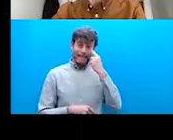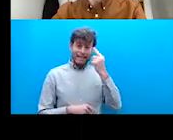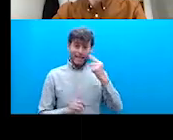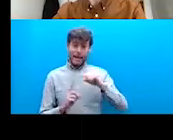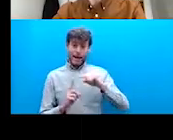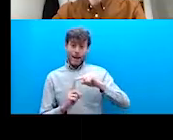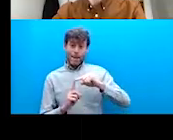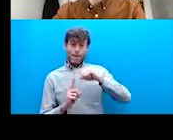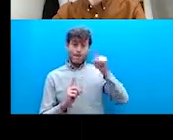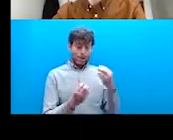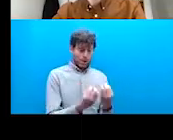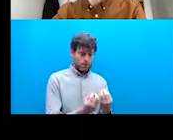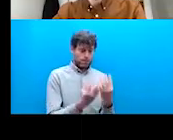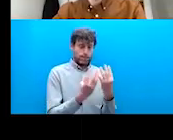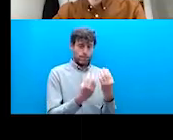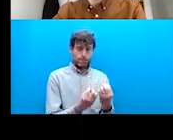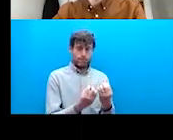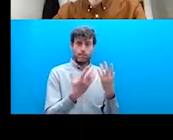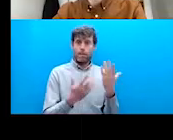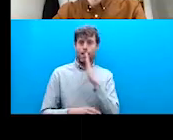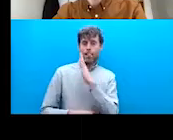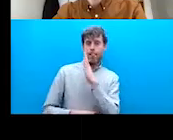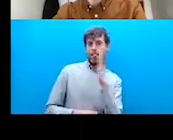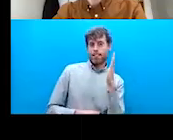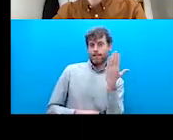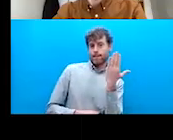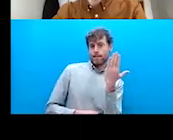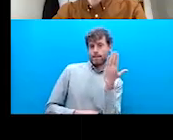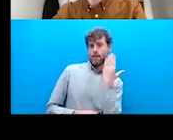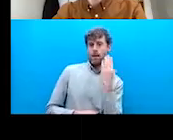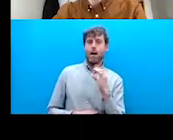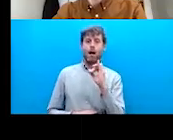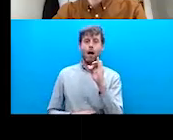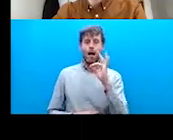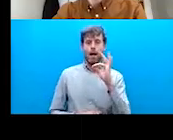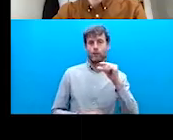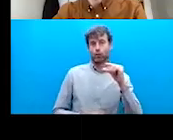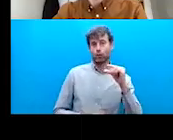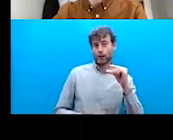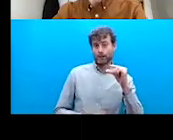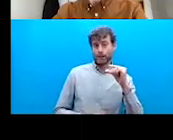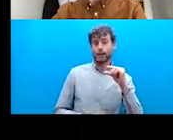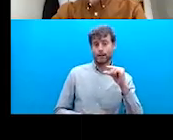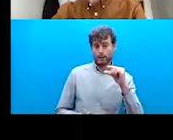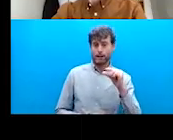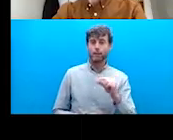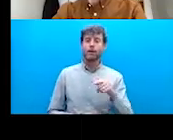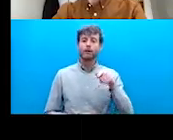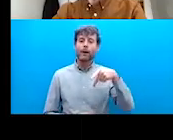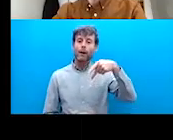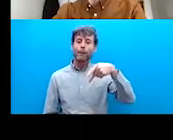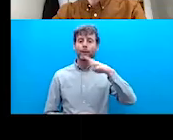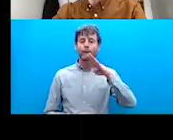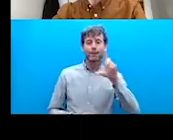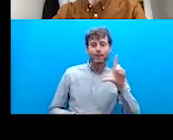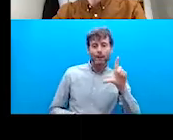left anterior inferior frontal gyrus, so AIFG, so that's BA 47 and 45, and in